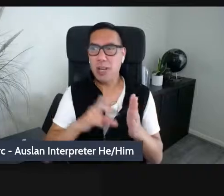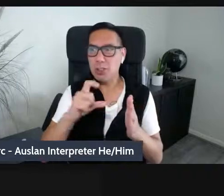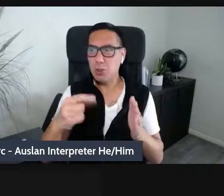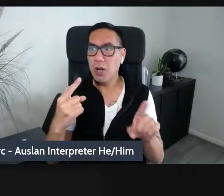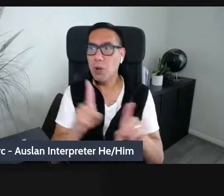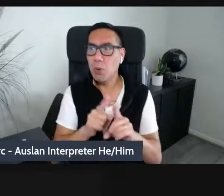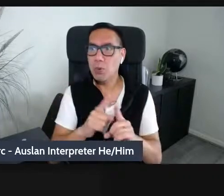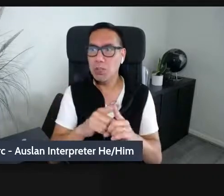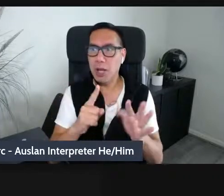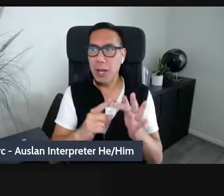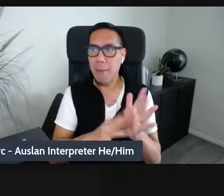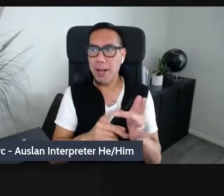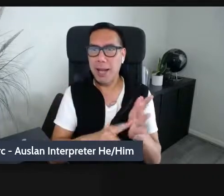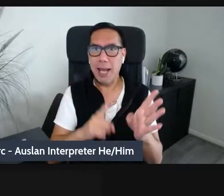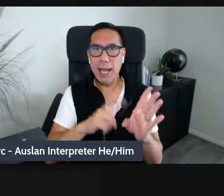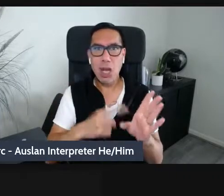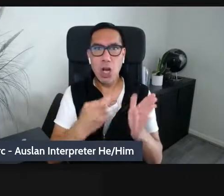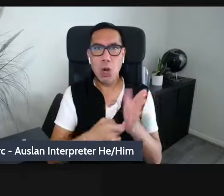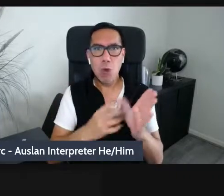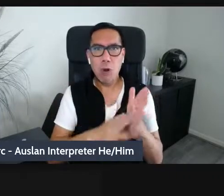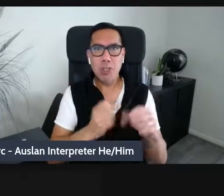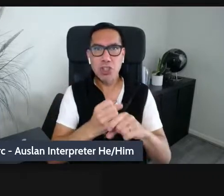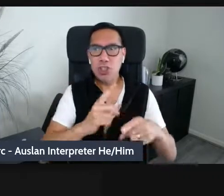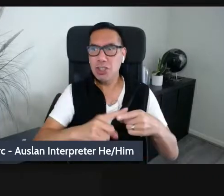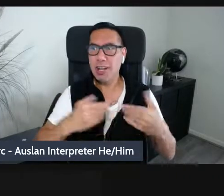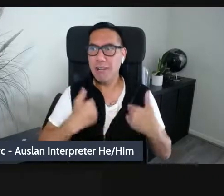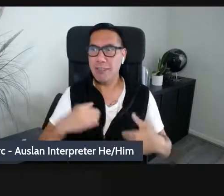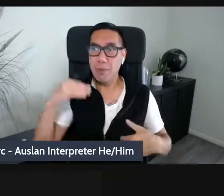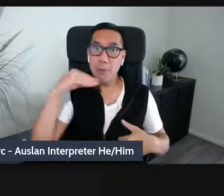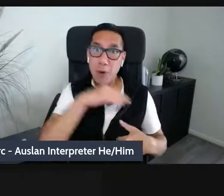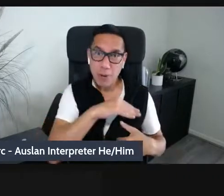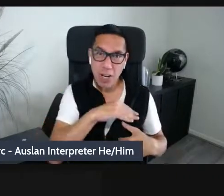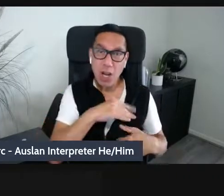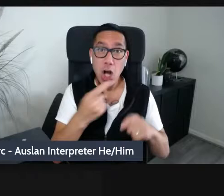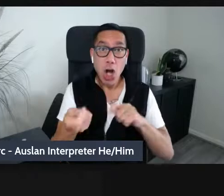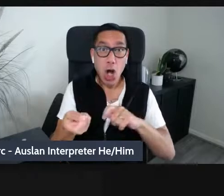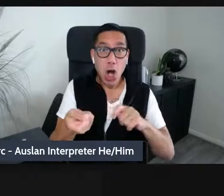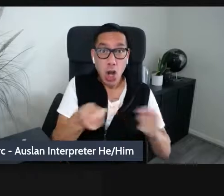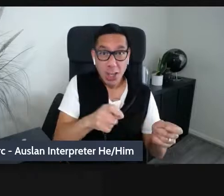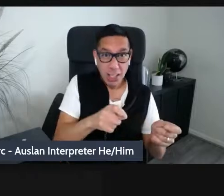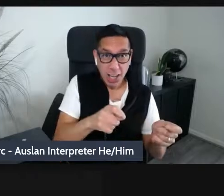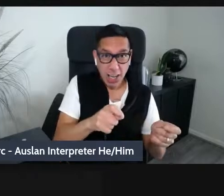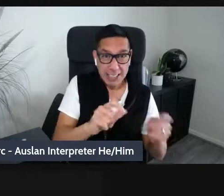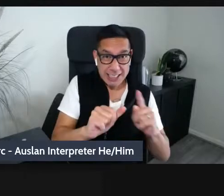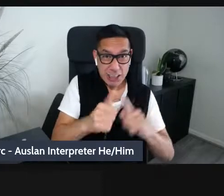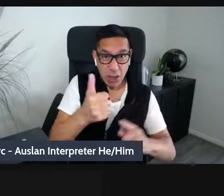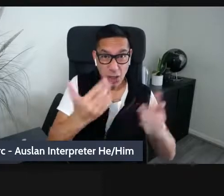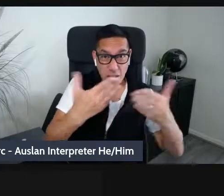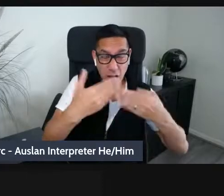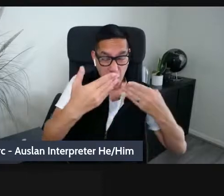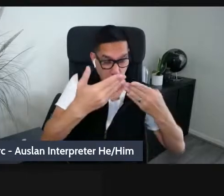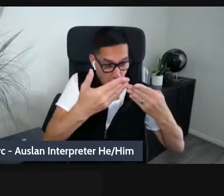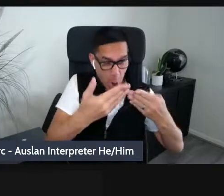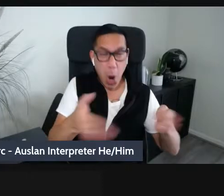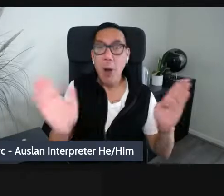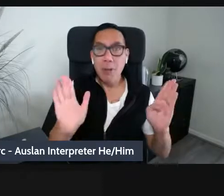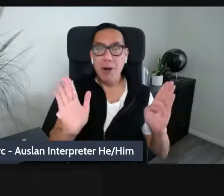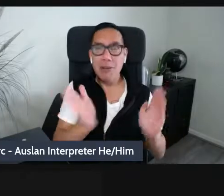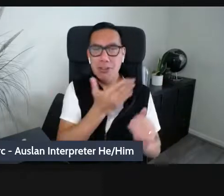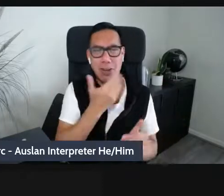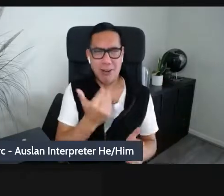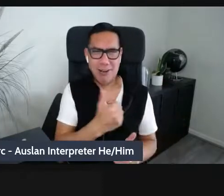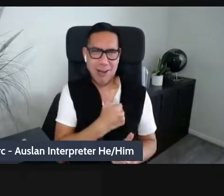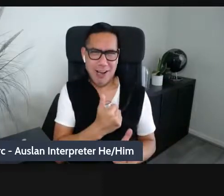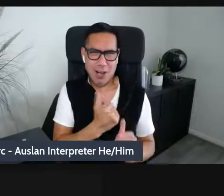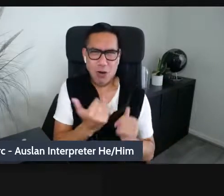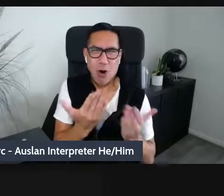Melbourne. She is getting out of lockdown at 6 o'clock this evening and has kindly decided to use the last couple of hours of lockdown